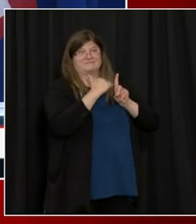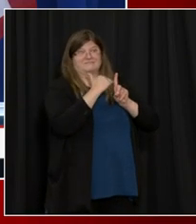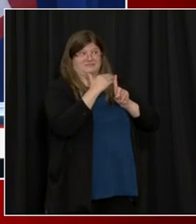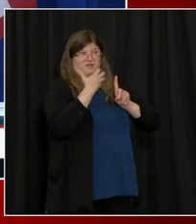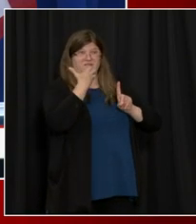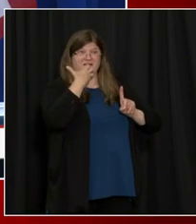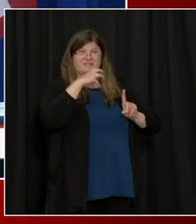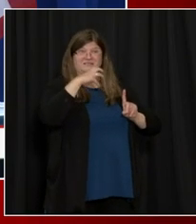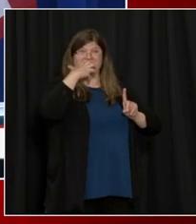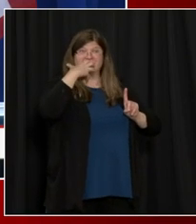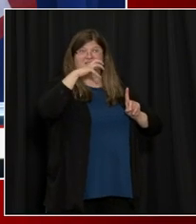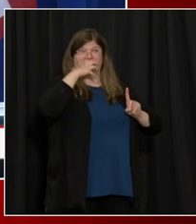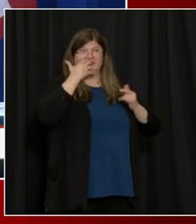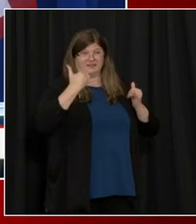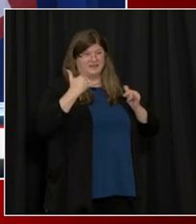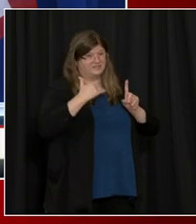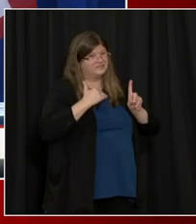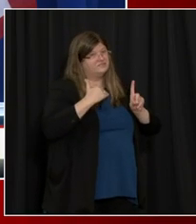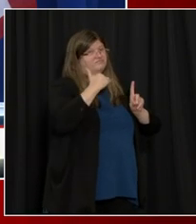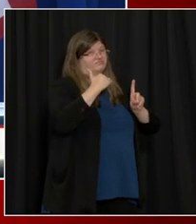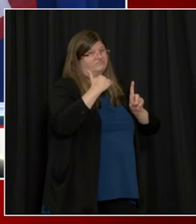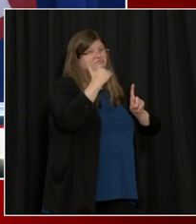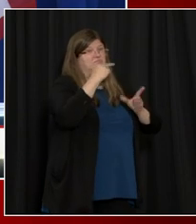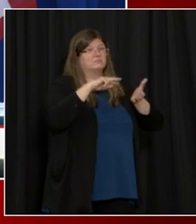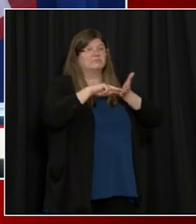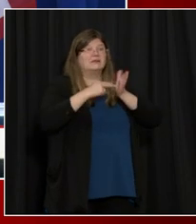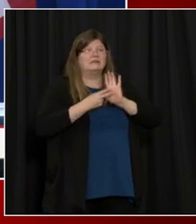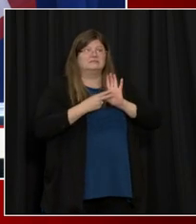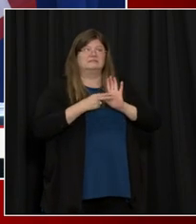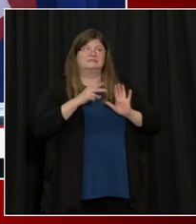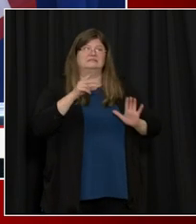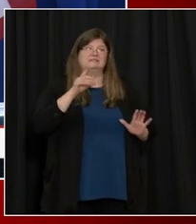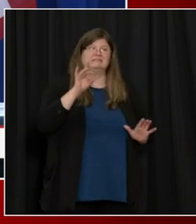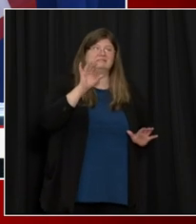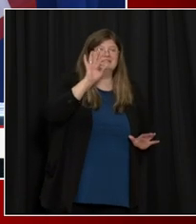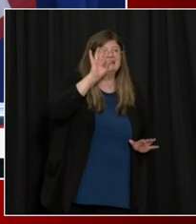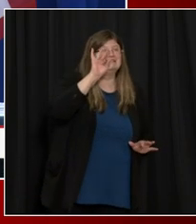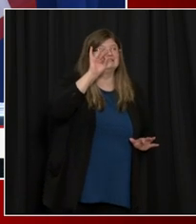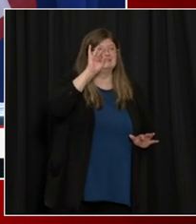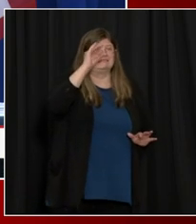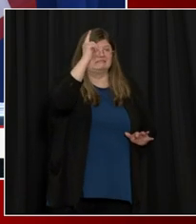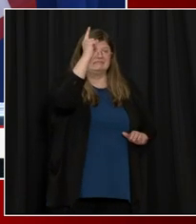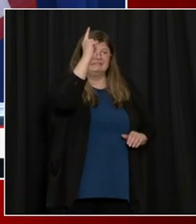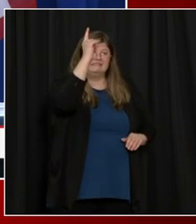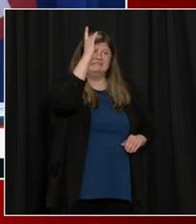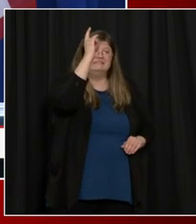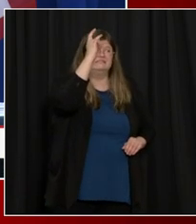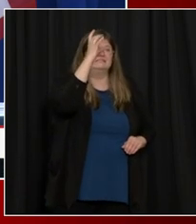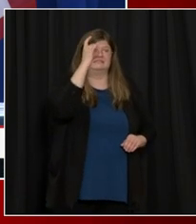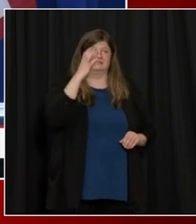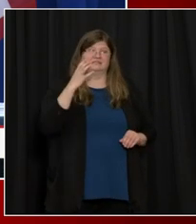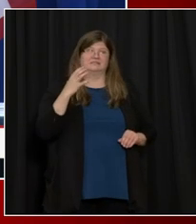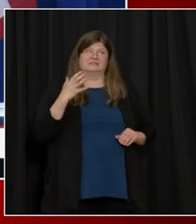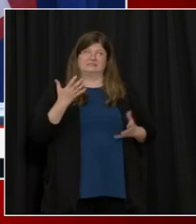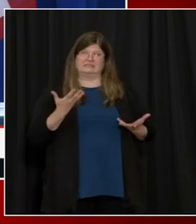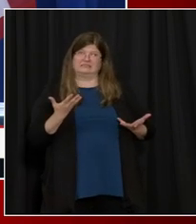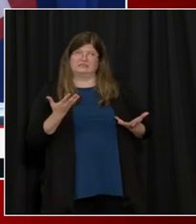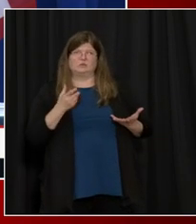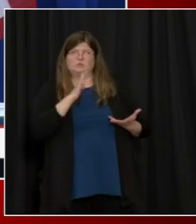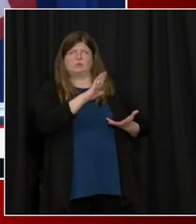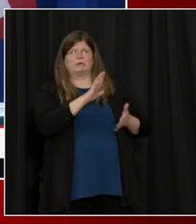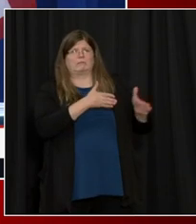hit the high 90s or 100 at some point. Does your administration have a plan in terms of cooling